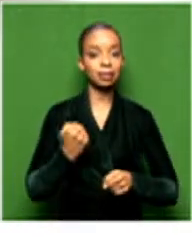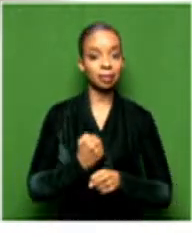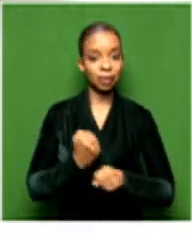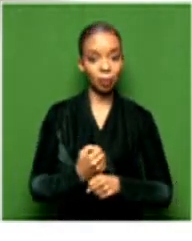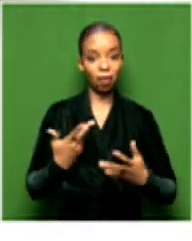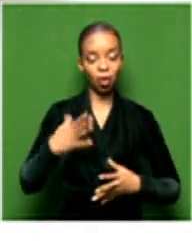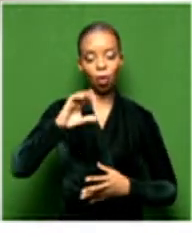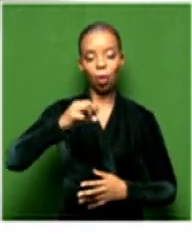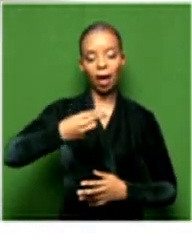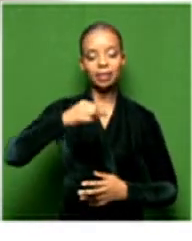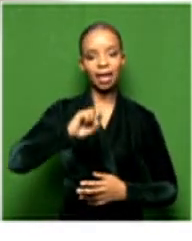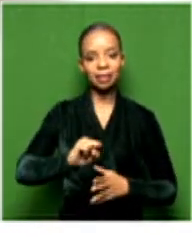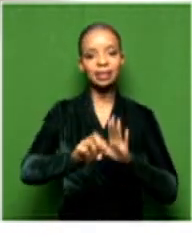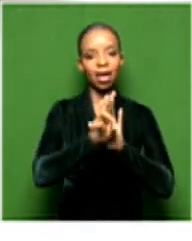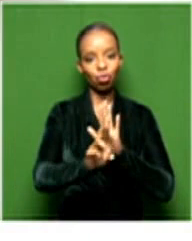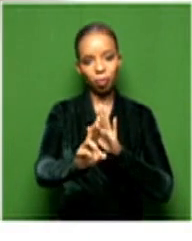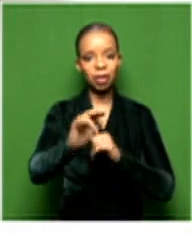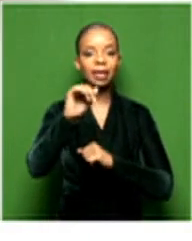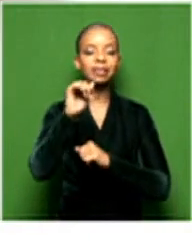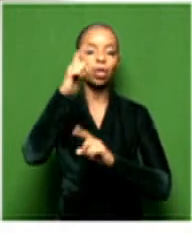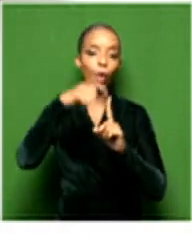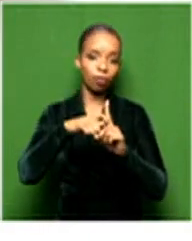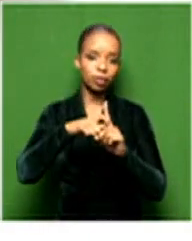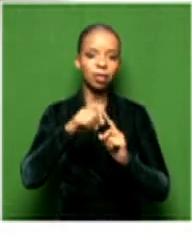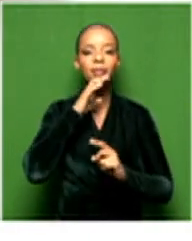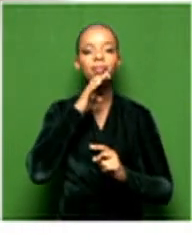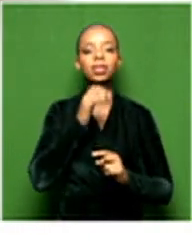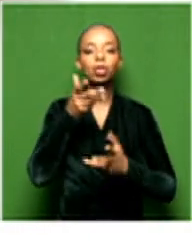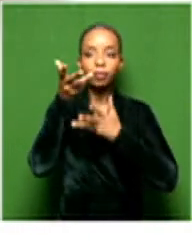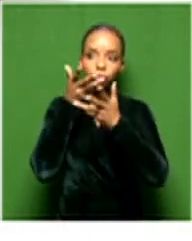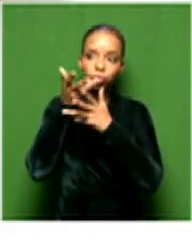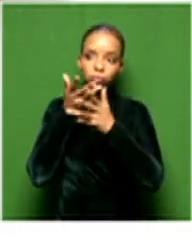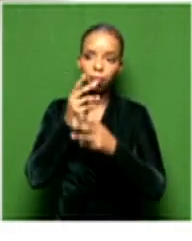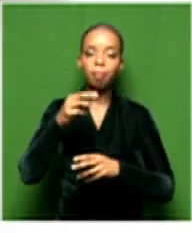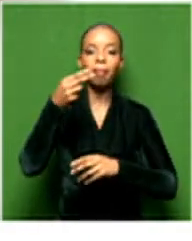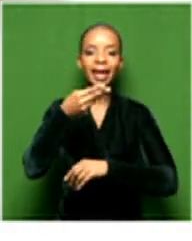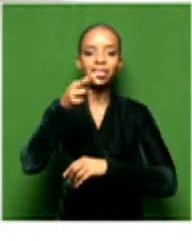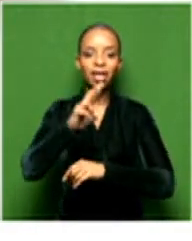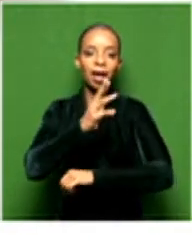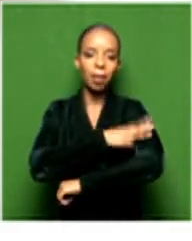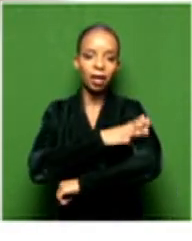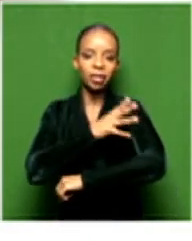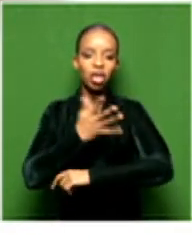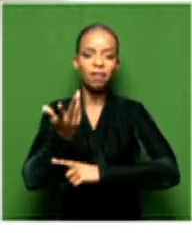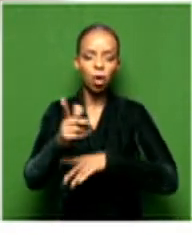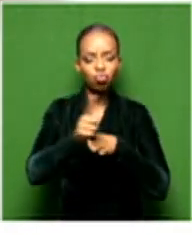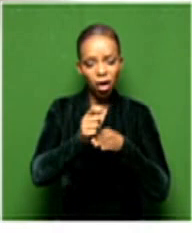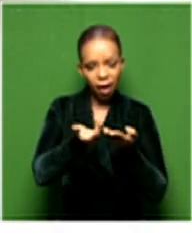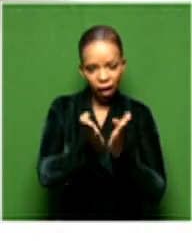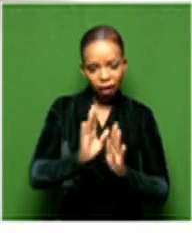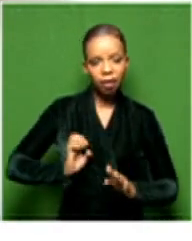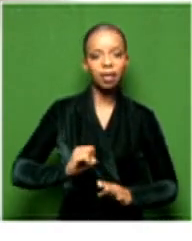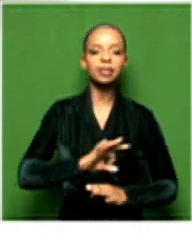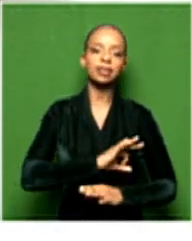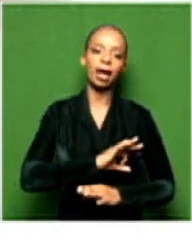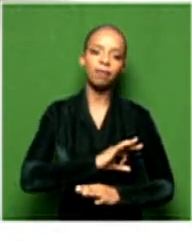would be to work closely with an HR manager in training employees and on-site staff in terms of the risks